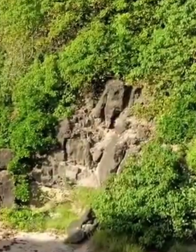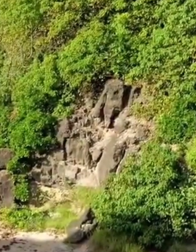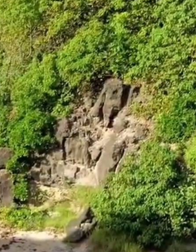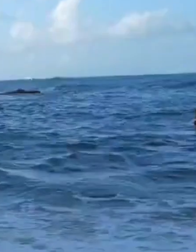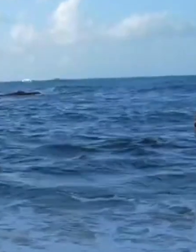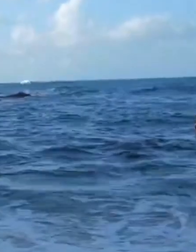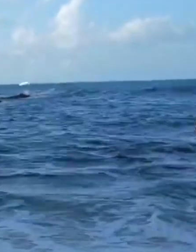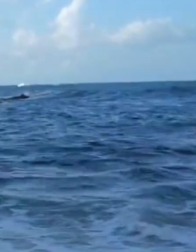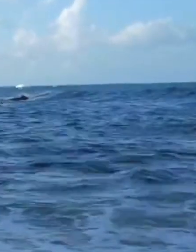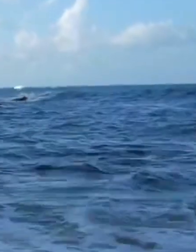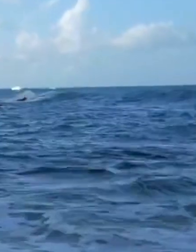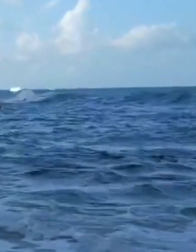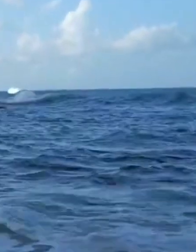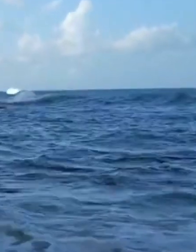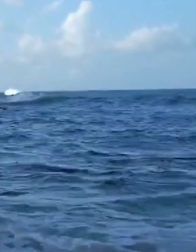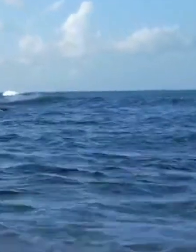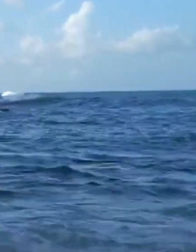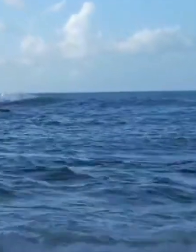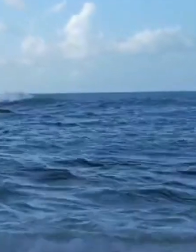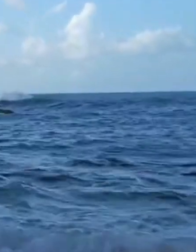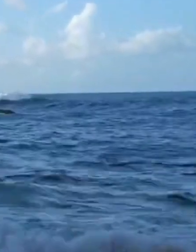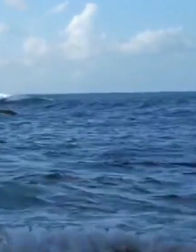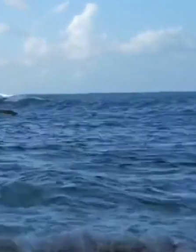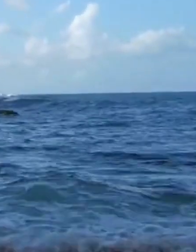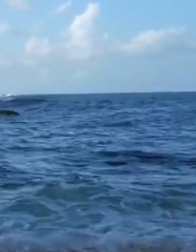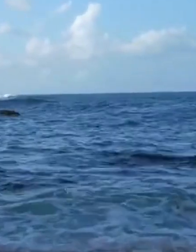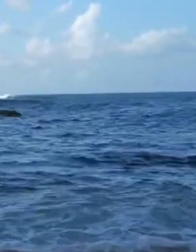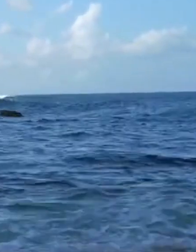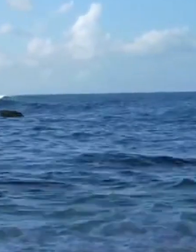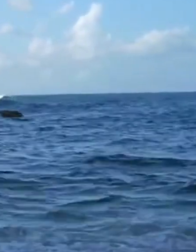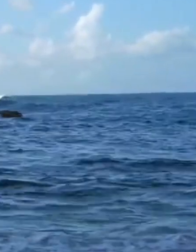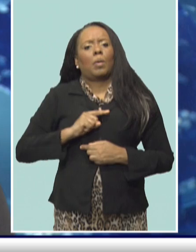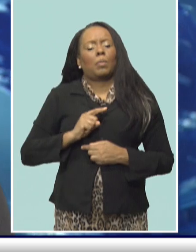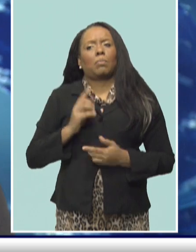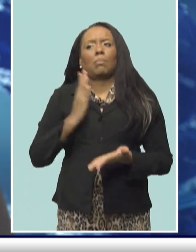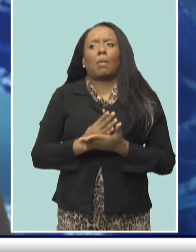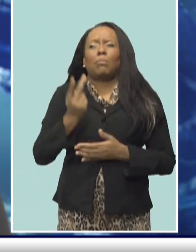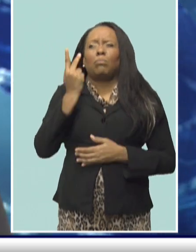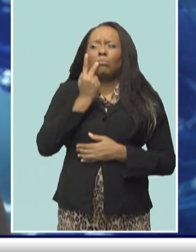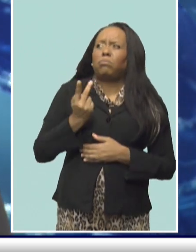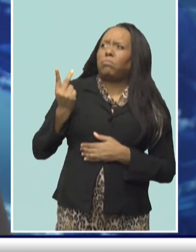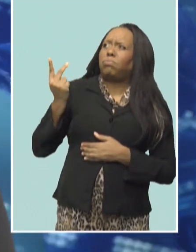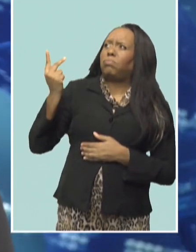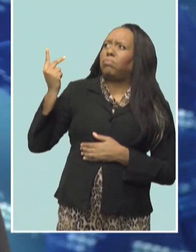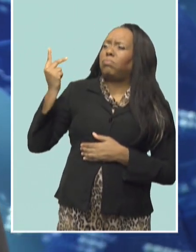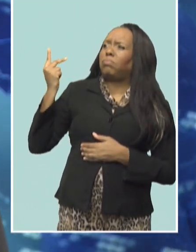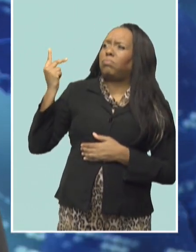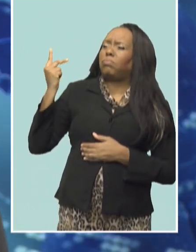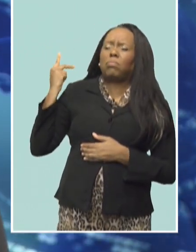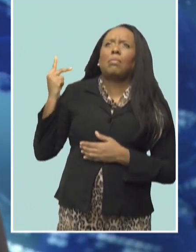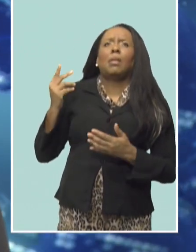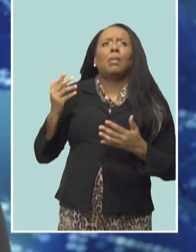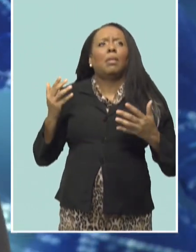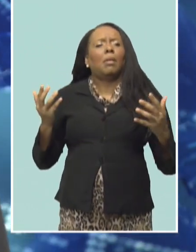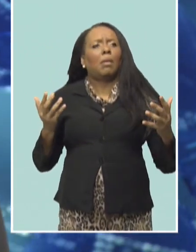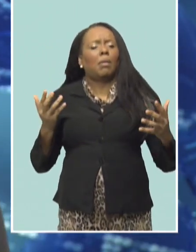culture, and actually it's also a time when we stop and reflect and look to see what are those things